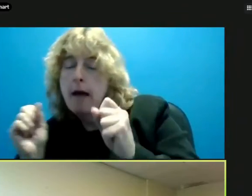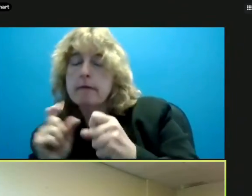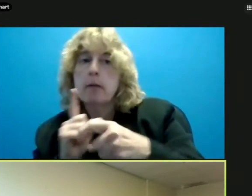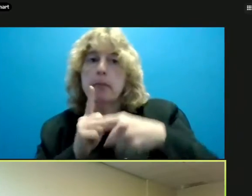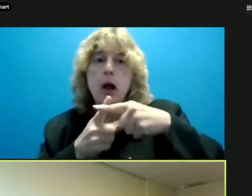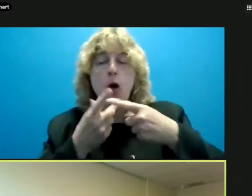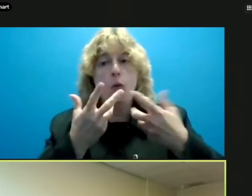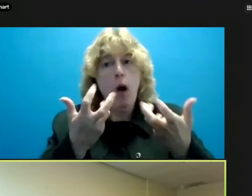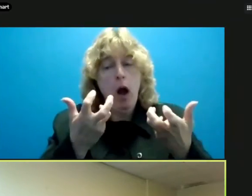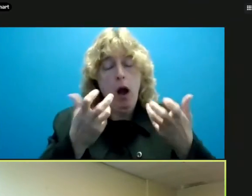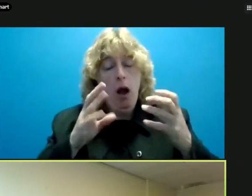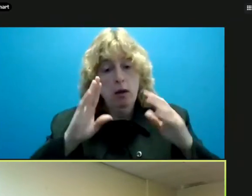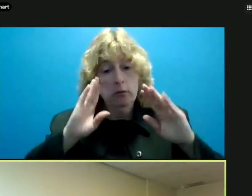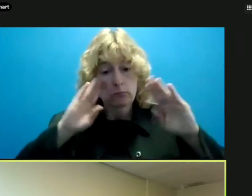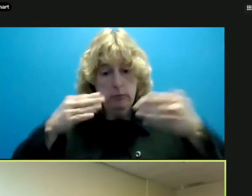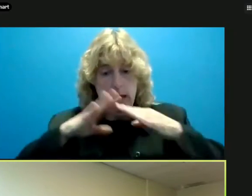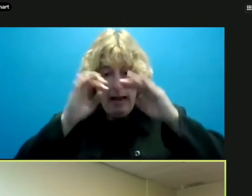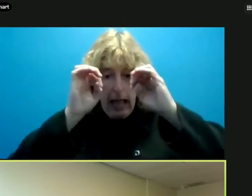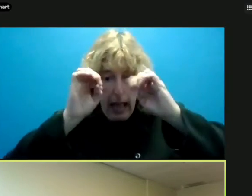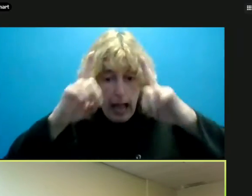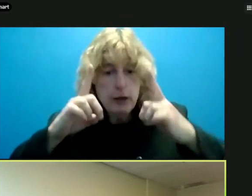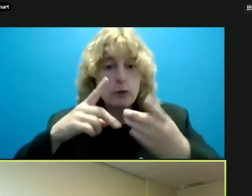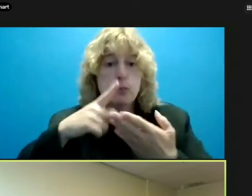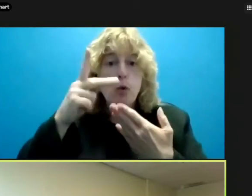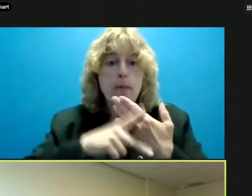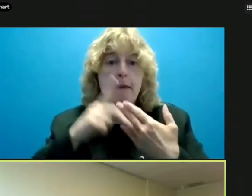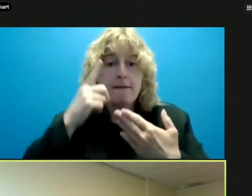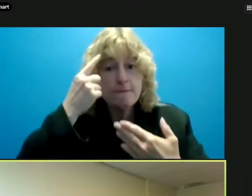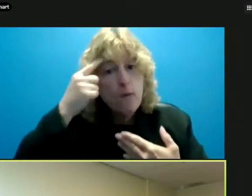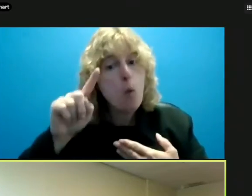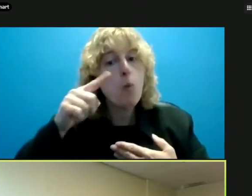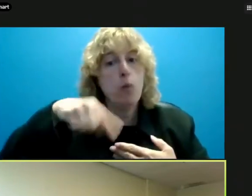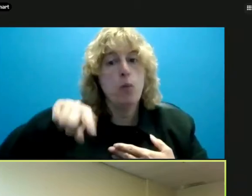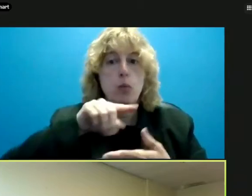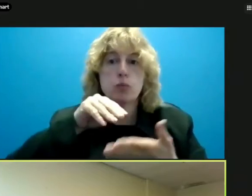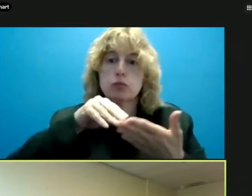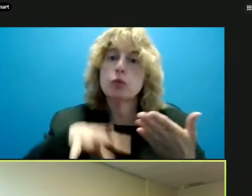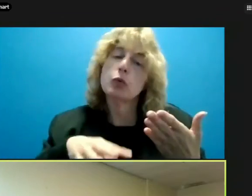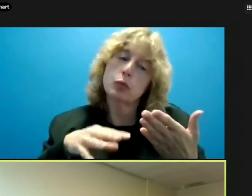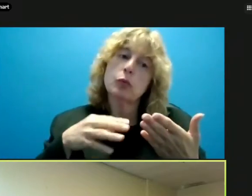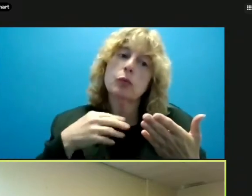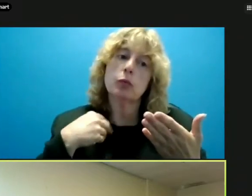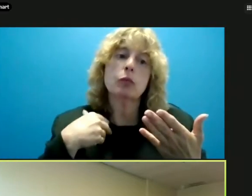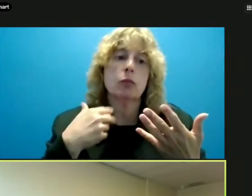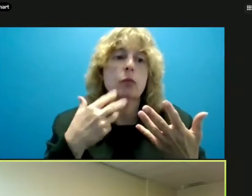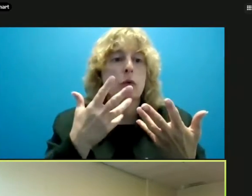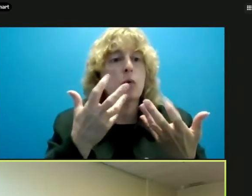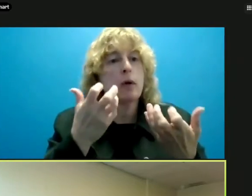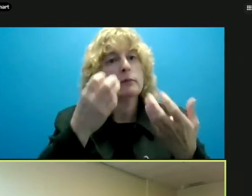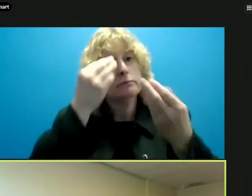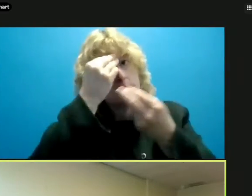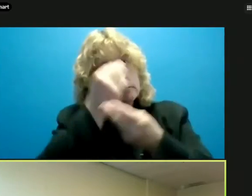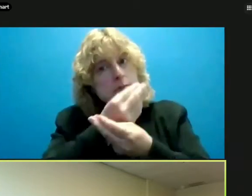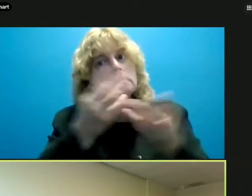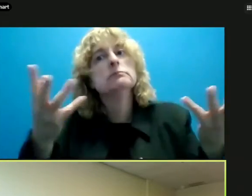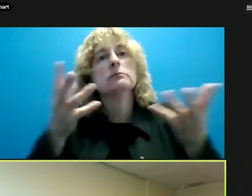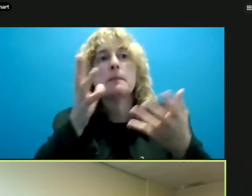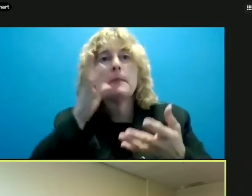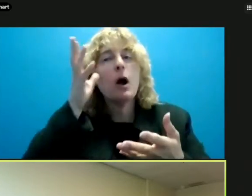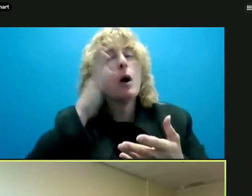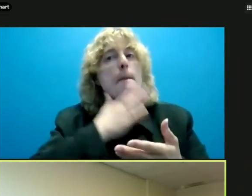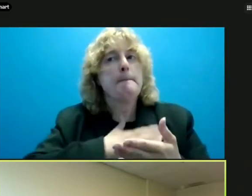our students. And so I would want them to know that they need to really regularly check in with their schools